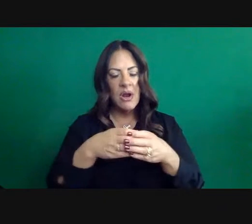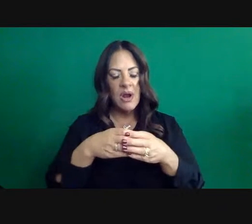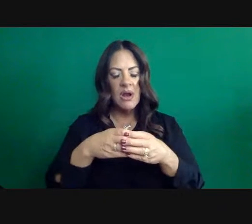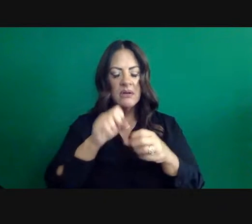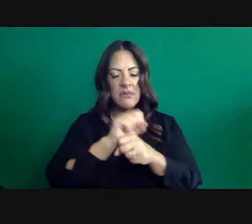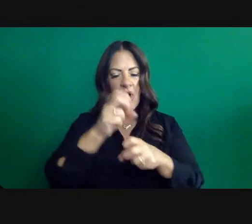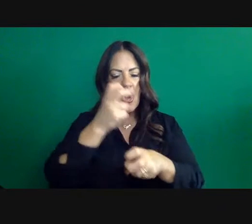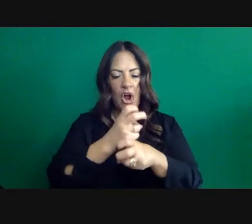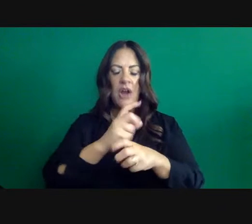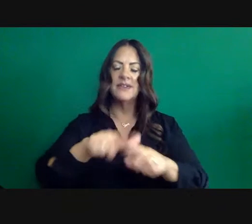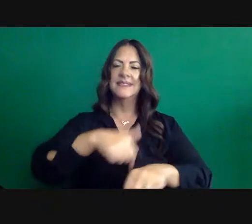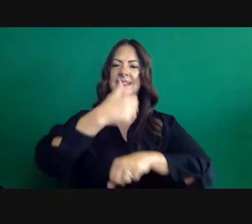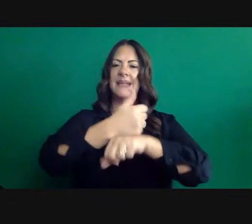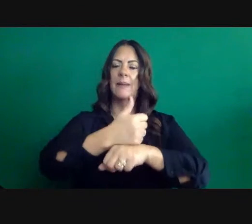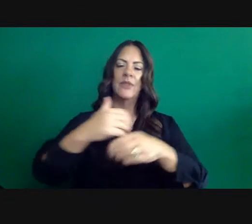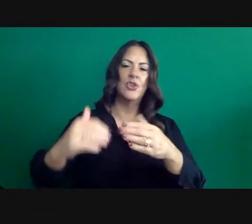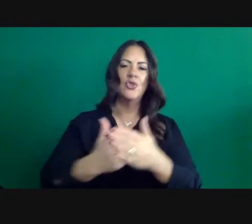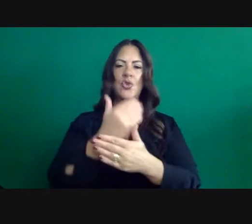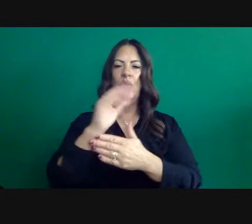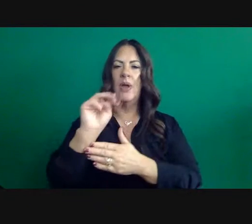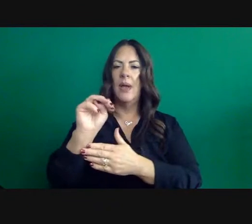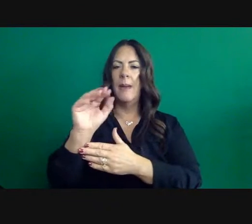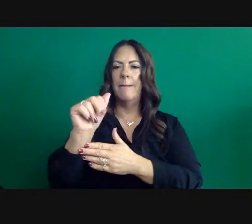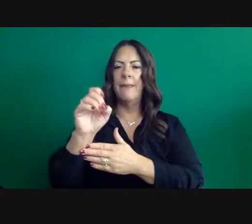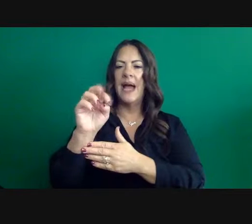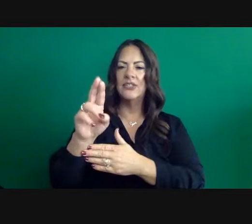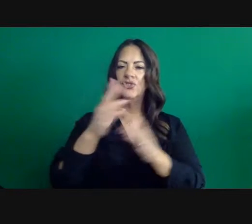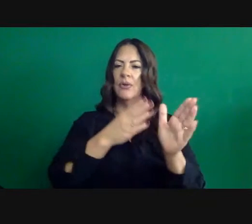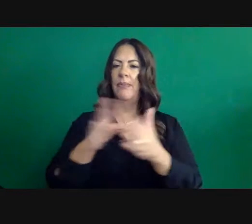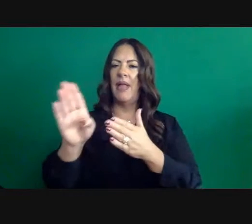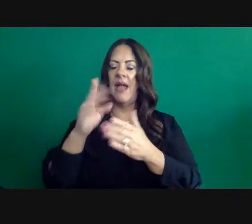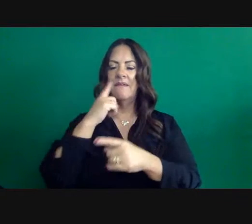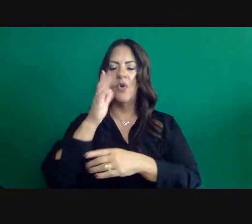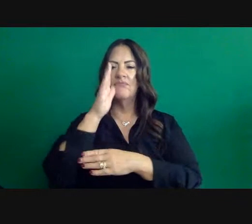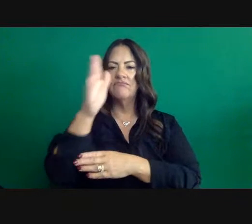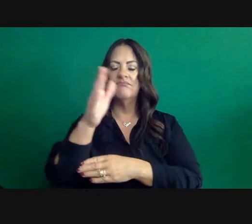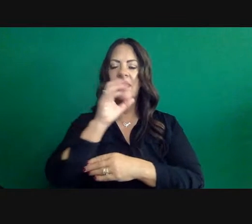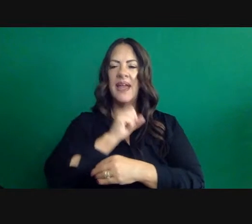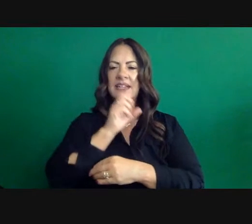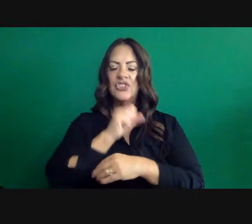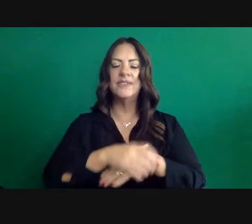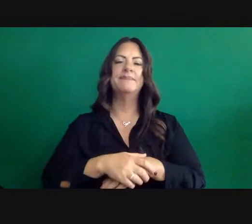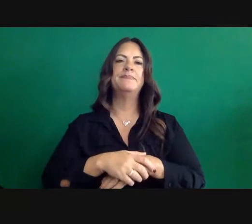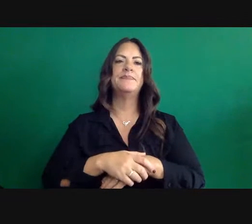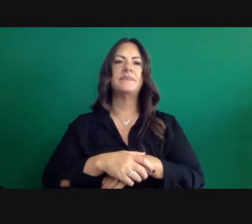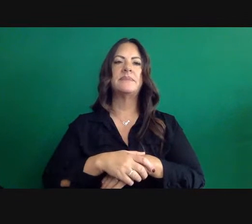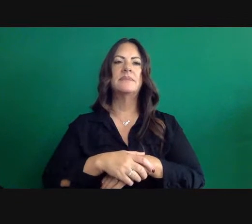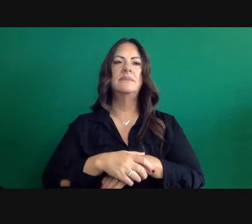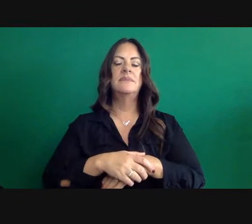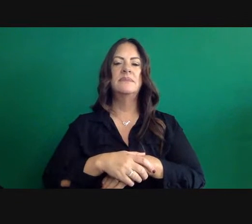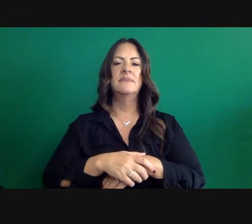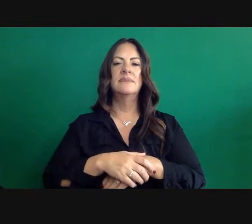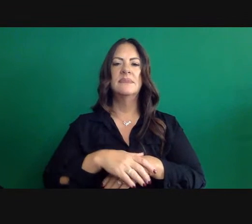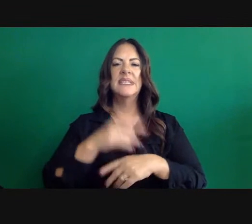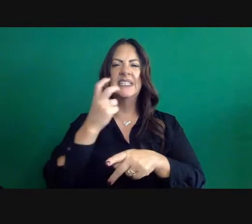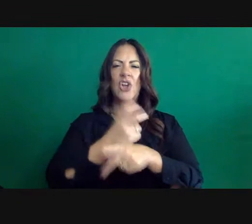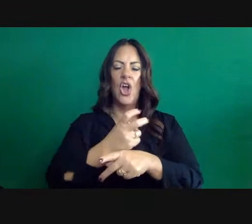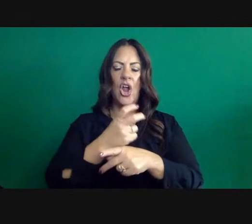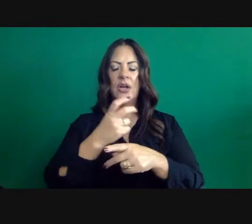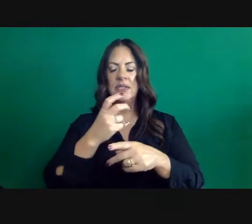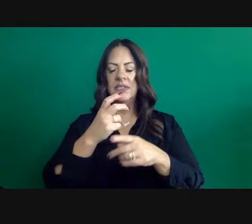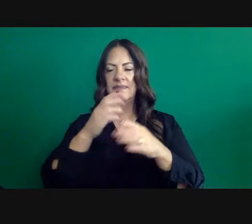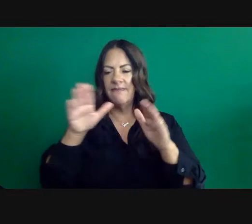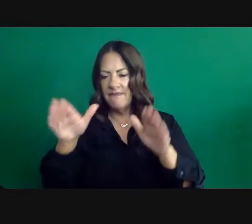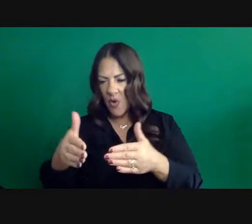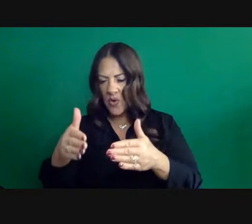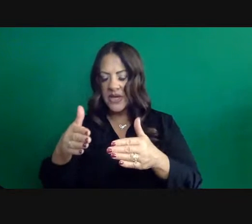place. As you can see from the questions and the interest, it's hard to separate anything from COVID today.